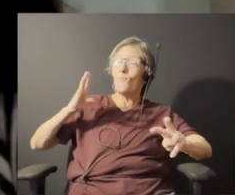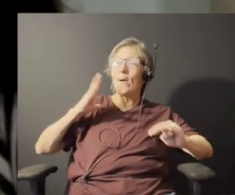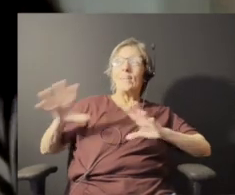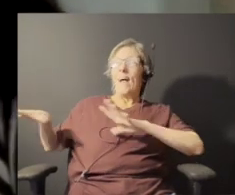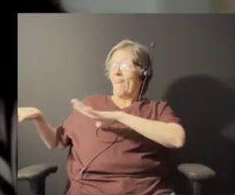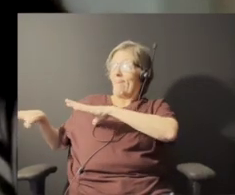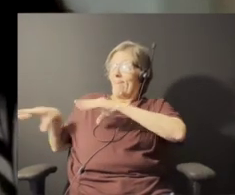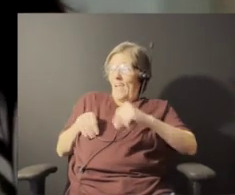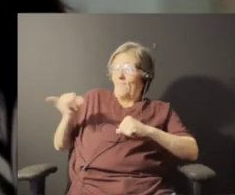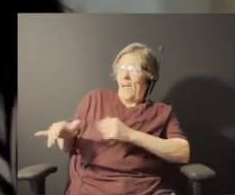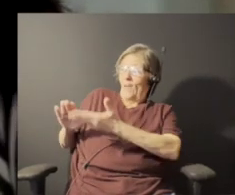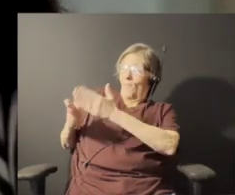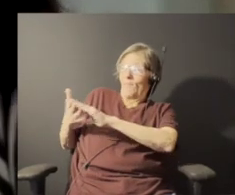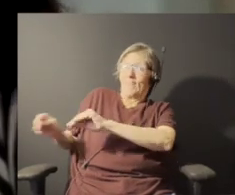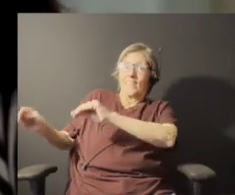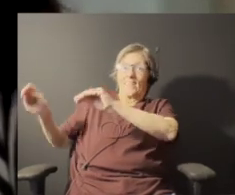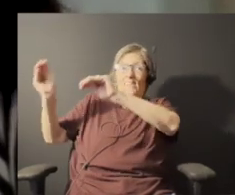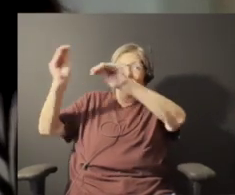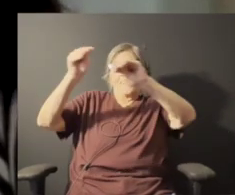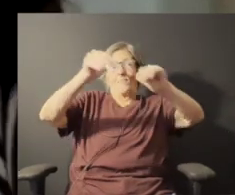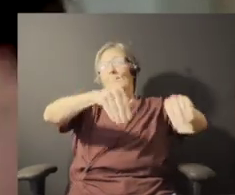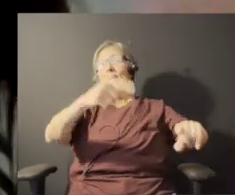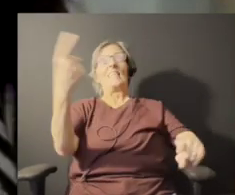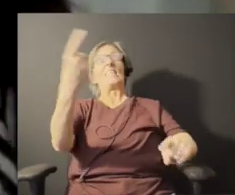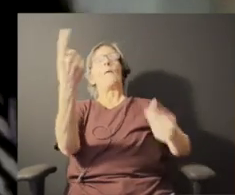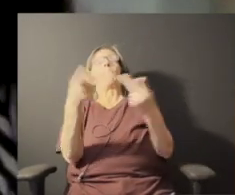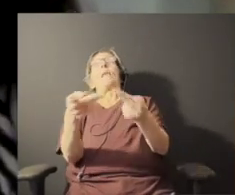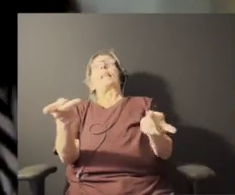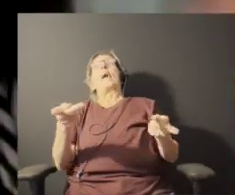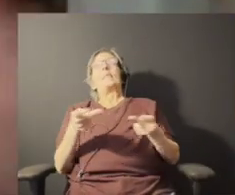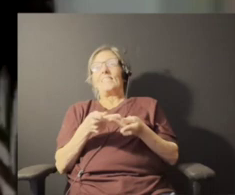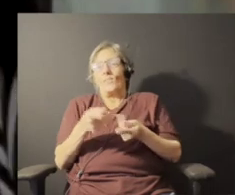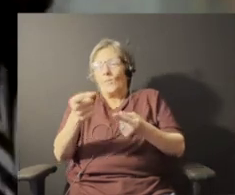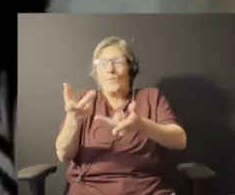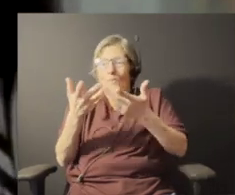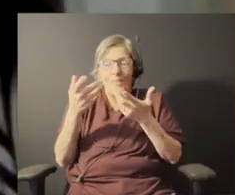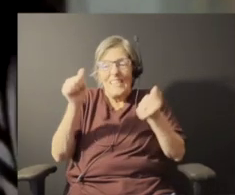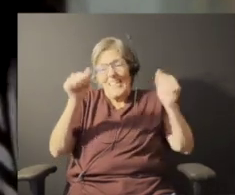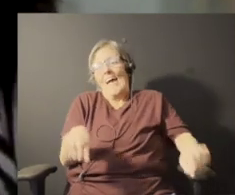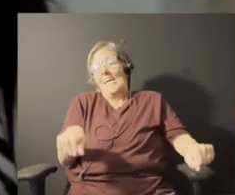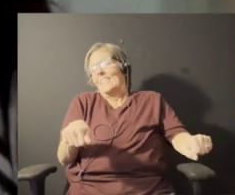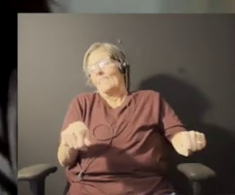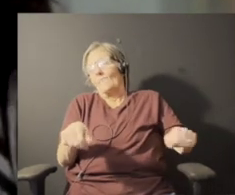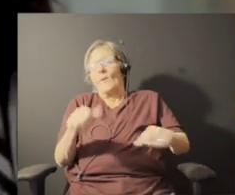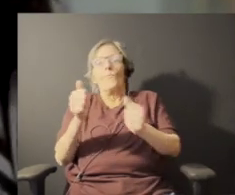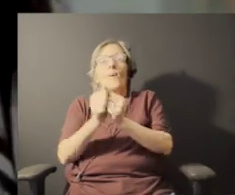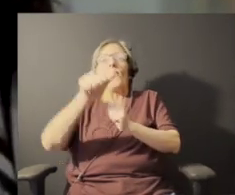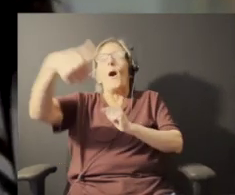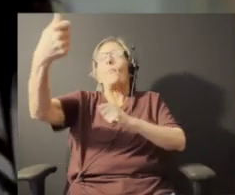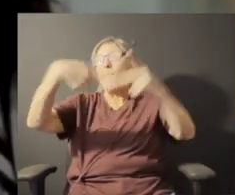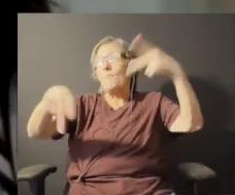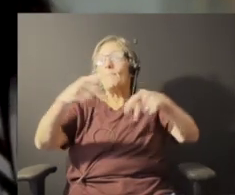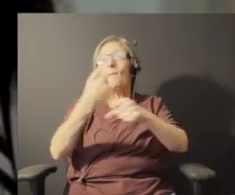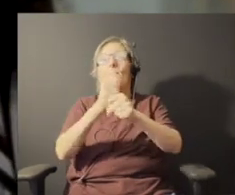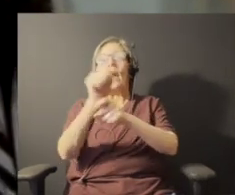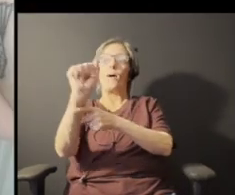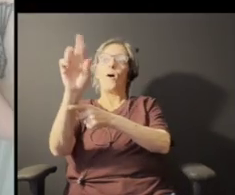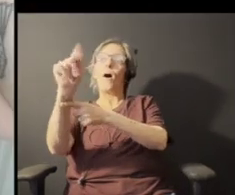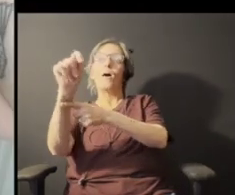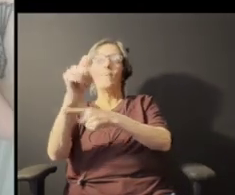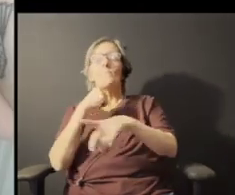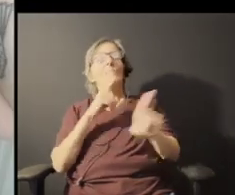then to leave that and to try to just find some place that you can be with other people and make